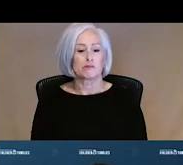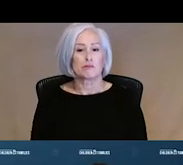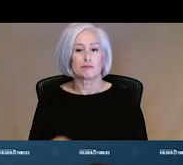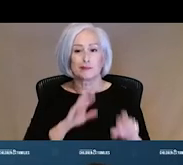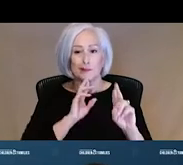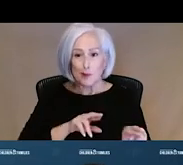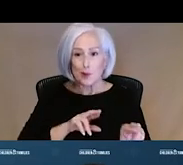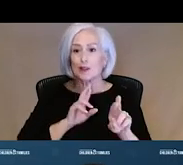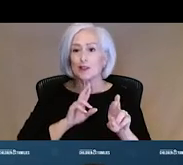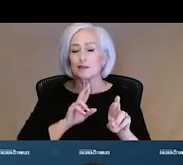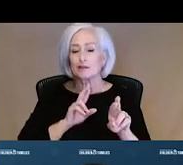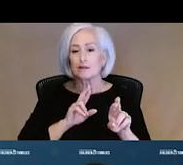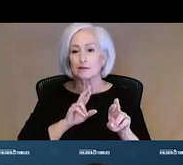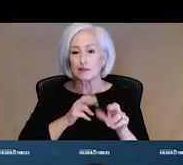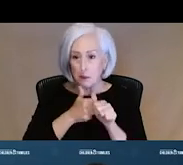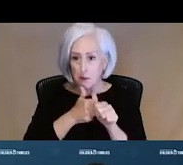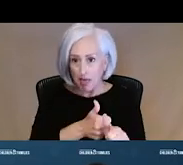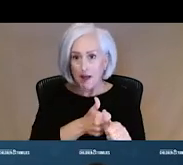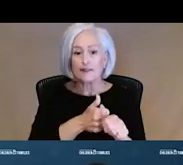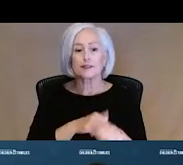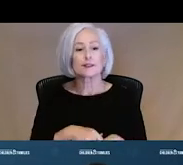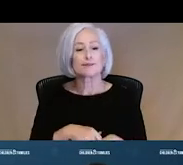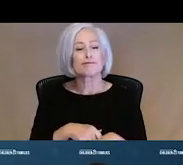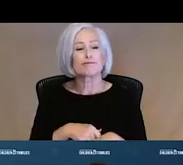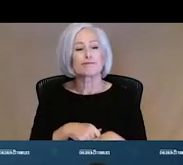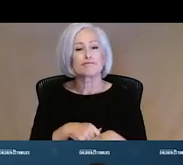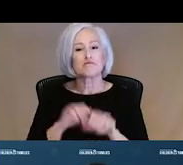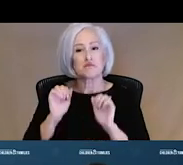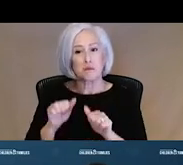reporting, compliance, allowable costs,